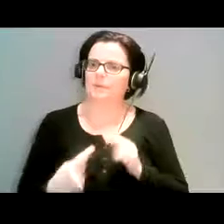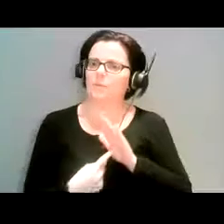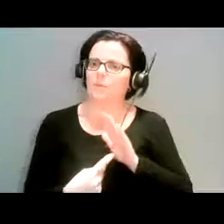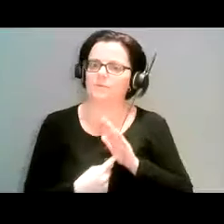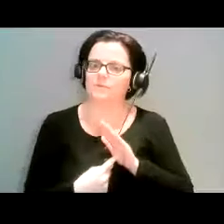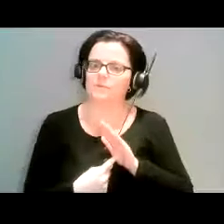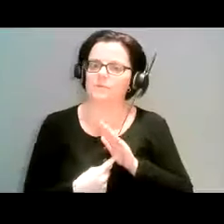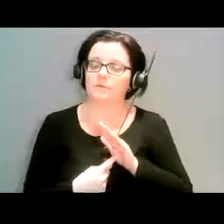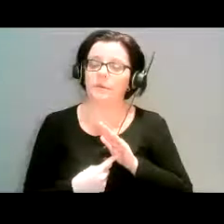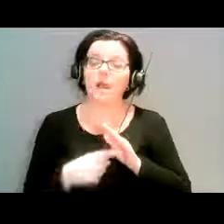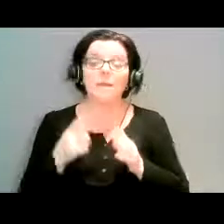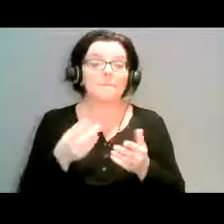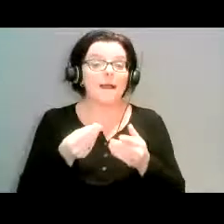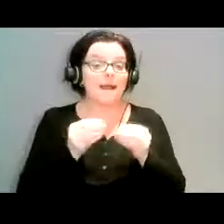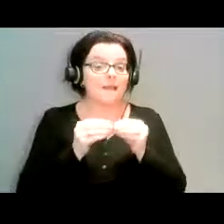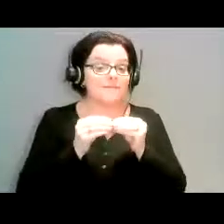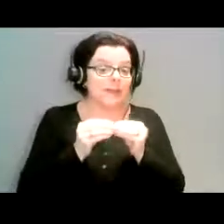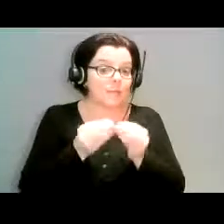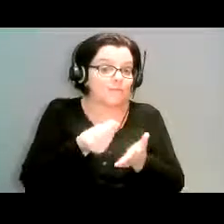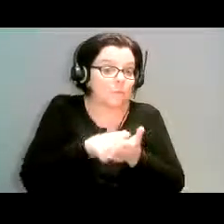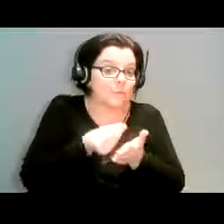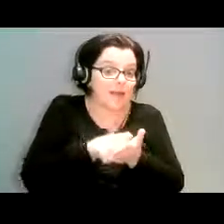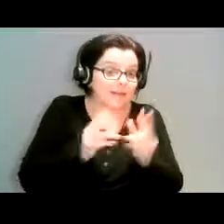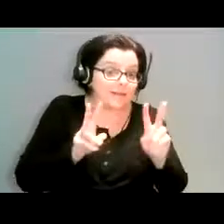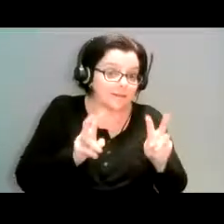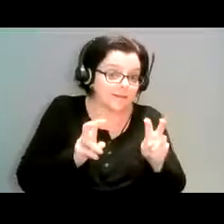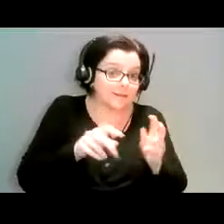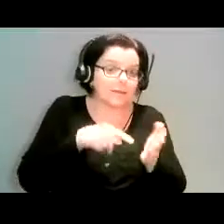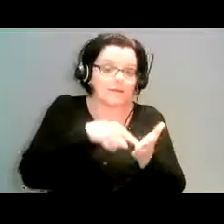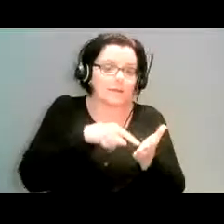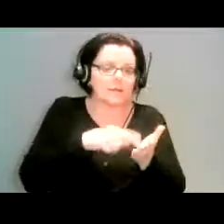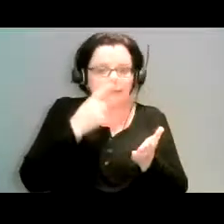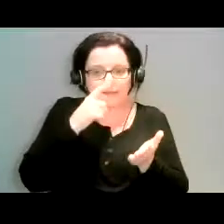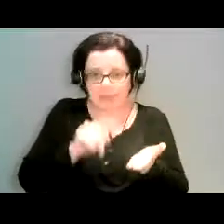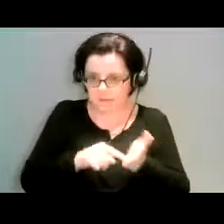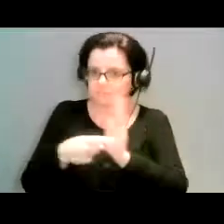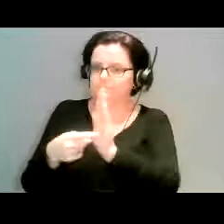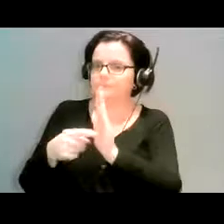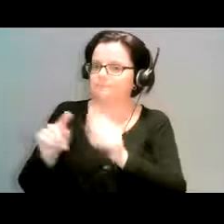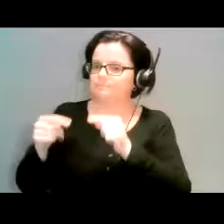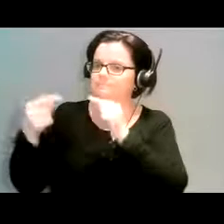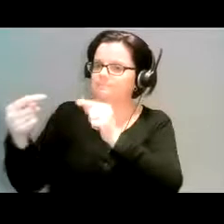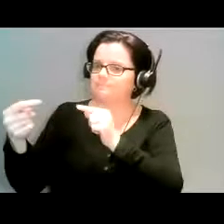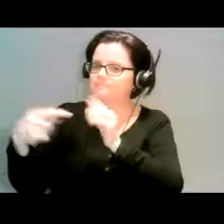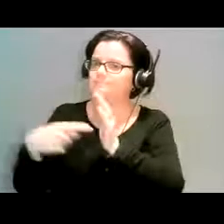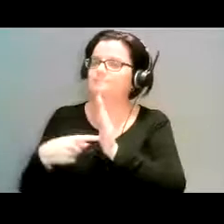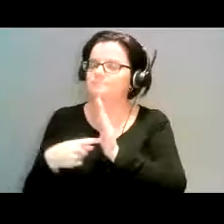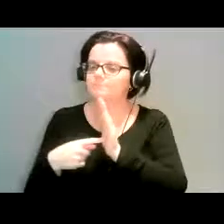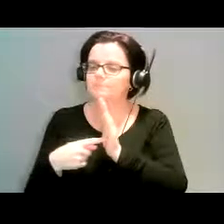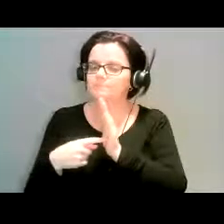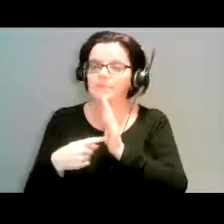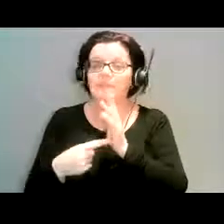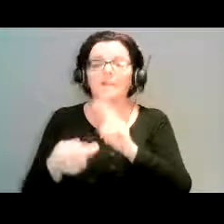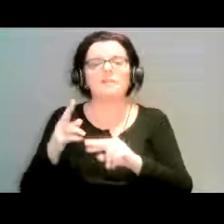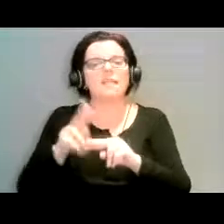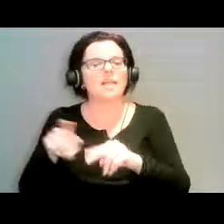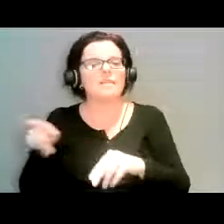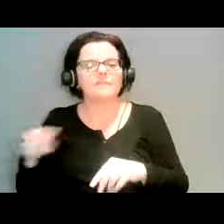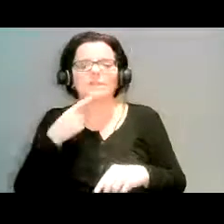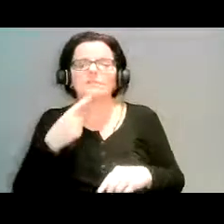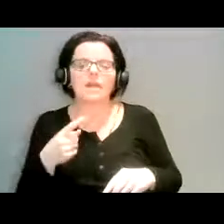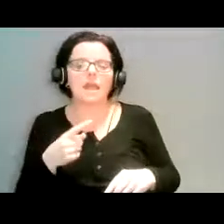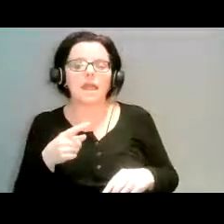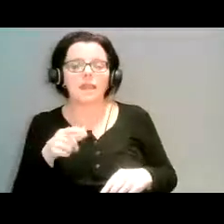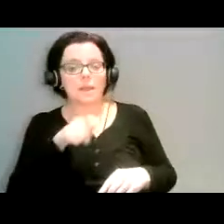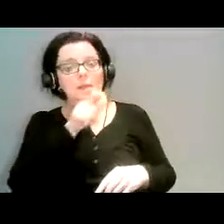better value for money could be very powerful in the cases where they insist, for example, person goes into a